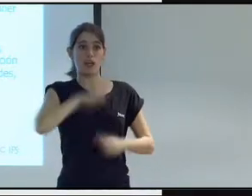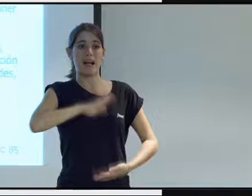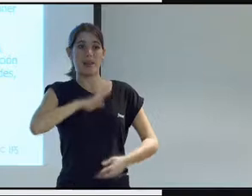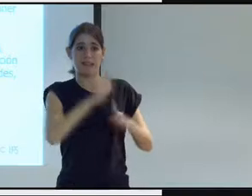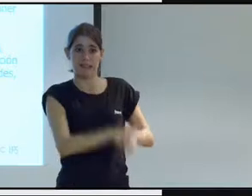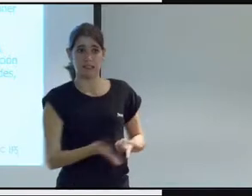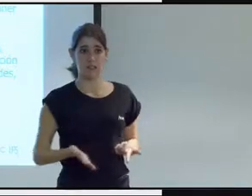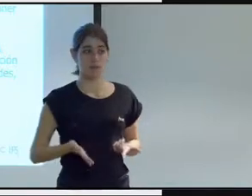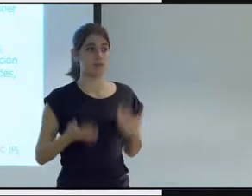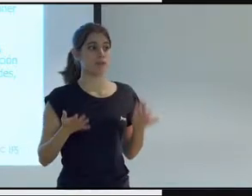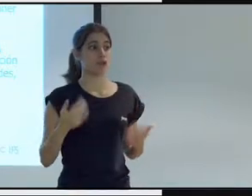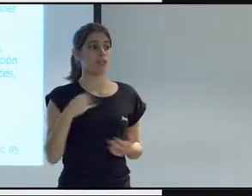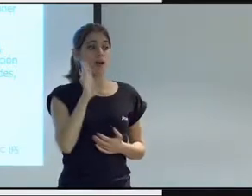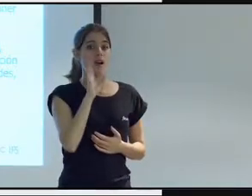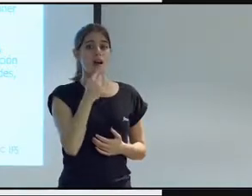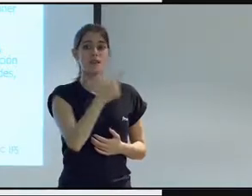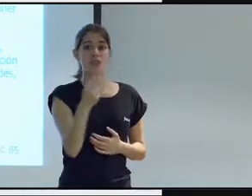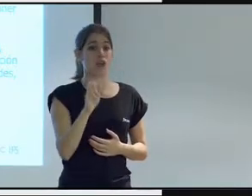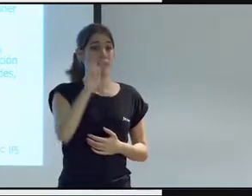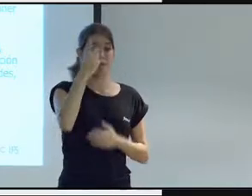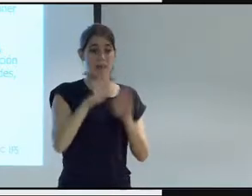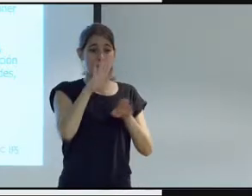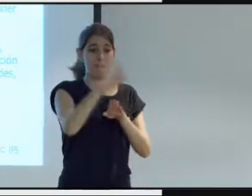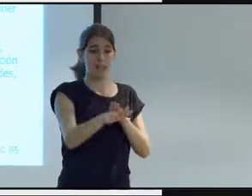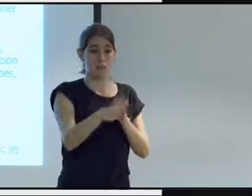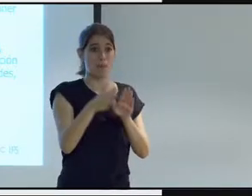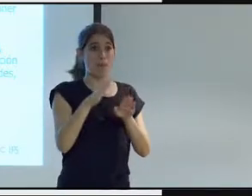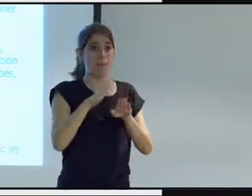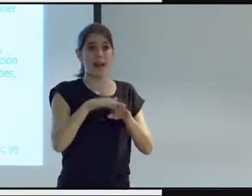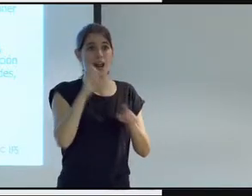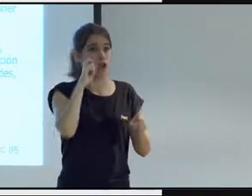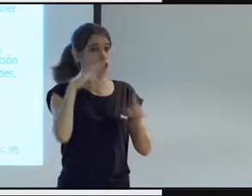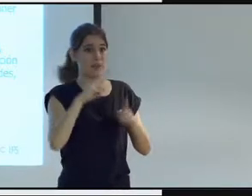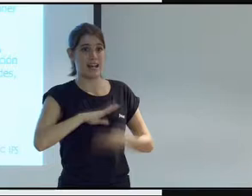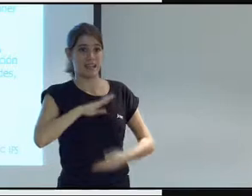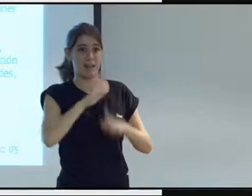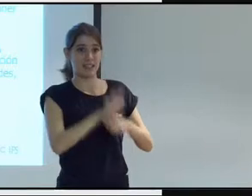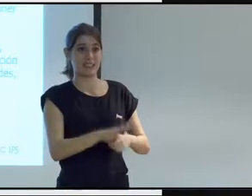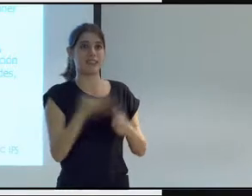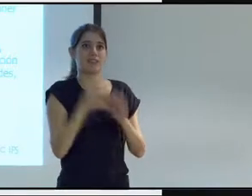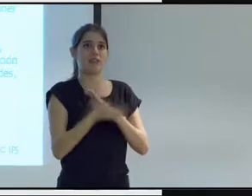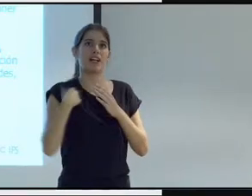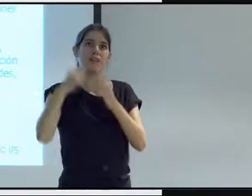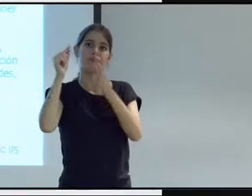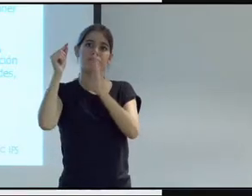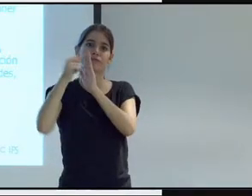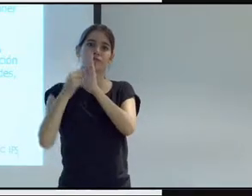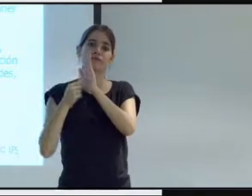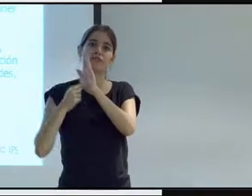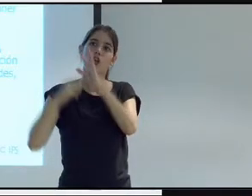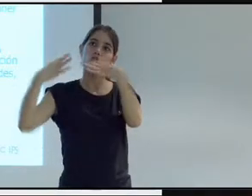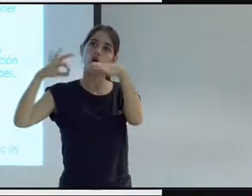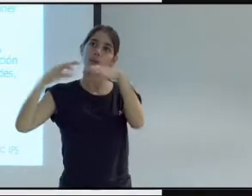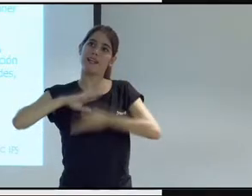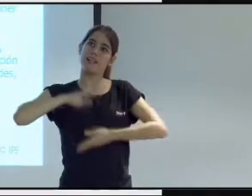we are speaking about skills. And then our first step to, we have to consider a group of capacities